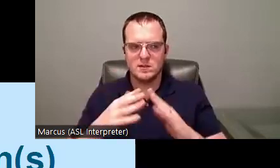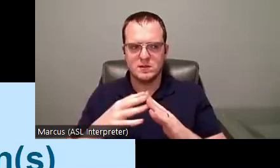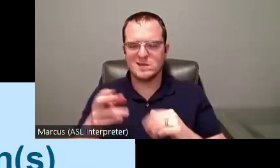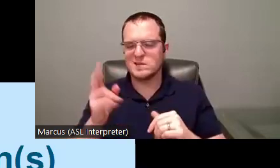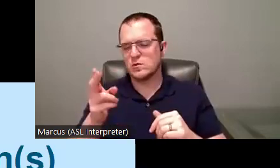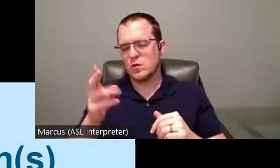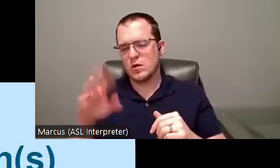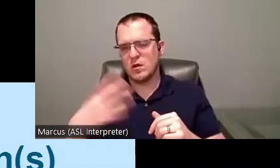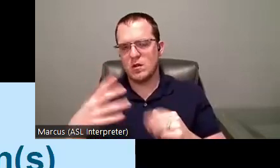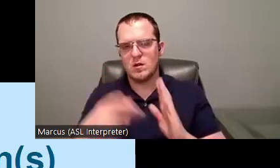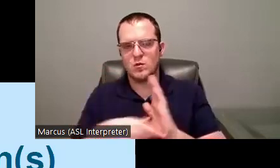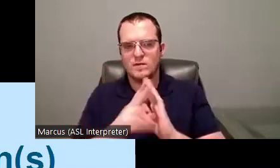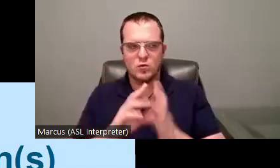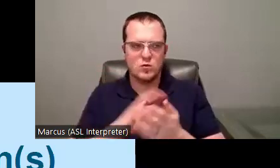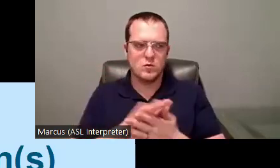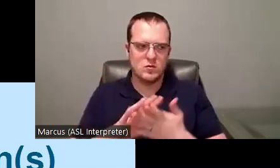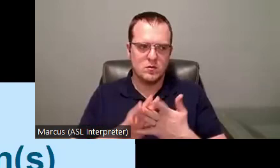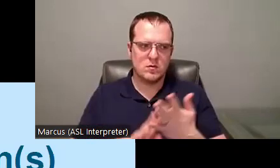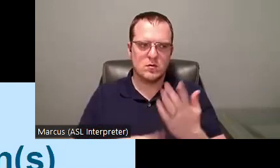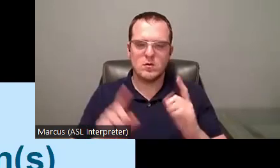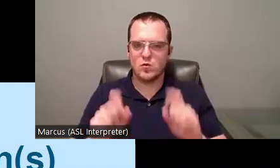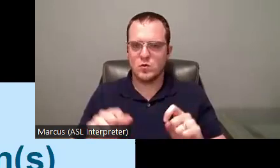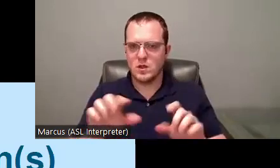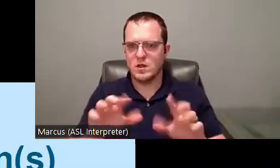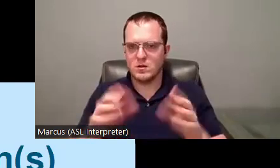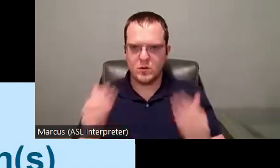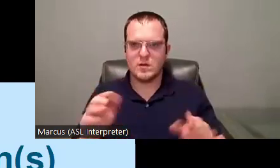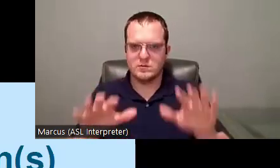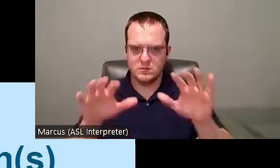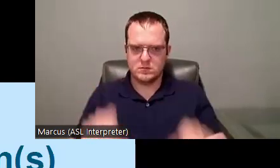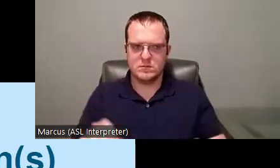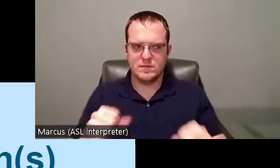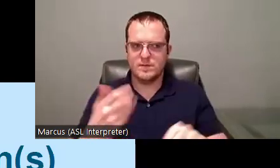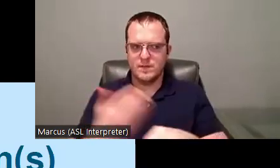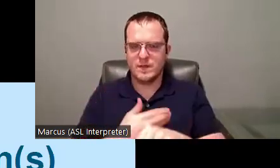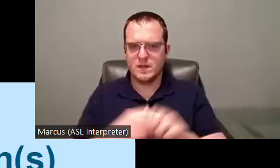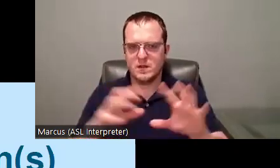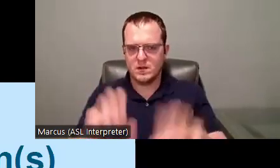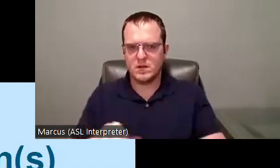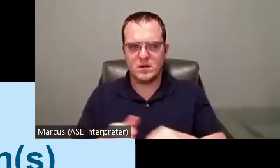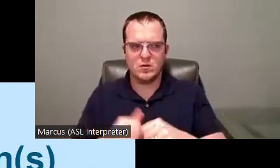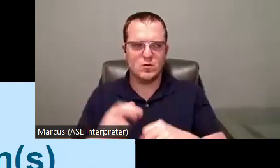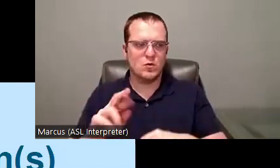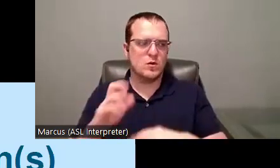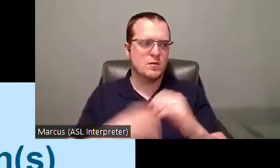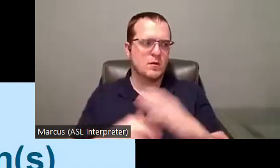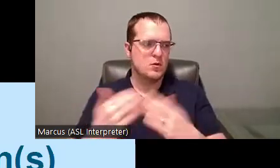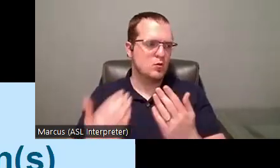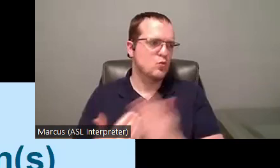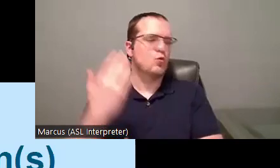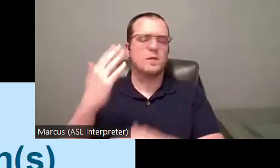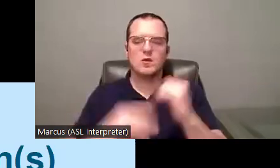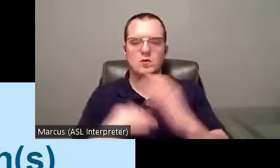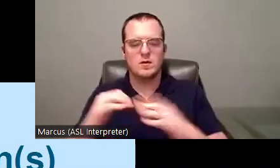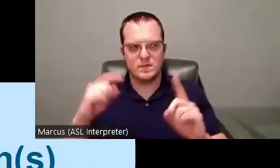historical review and everything, that we can go ahead with that kind of demolition and rebuilding a fresh building.